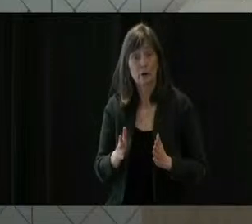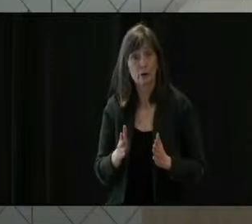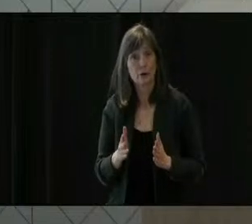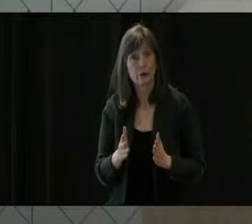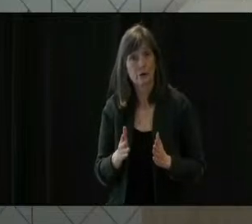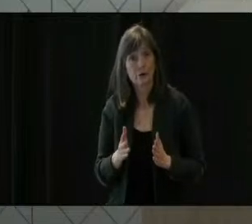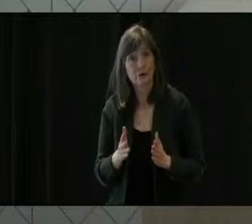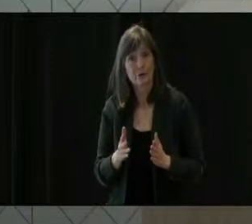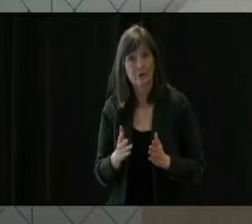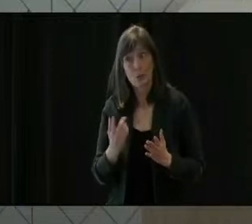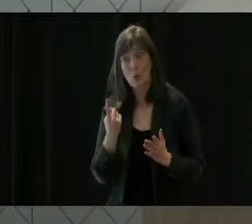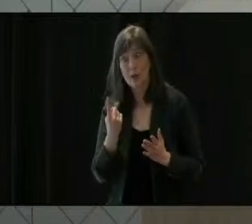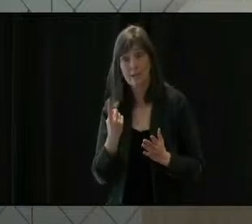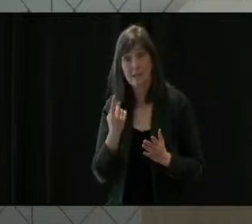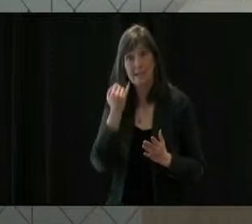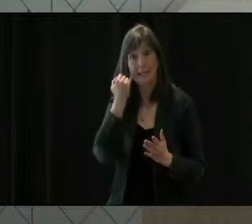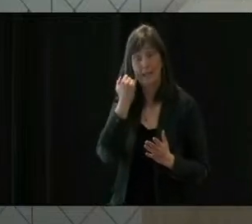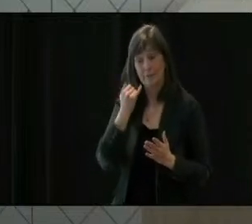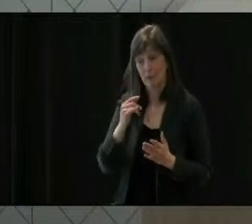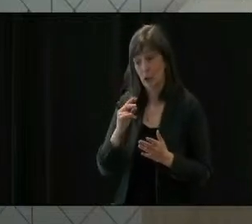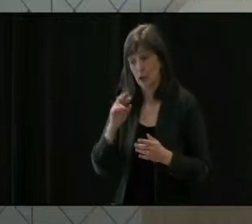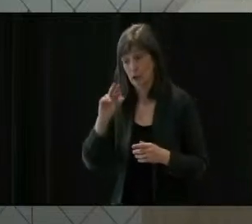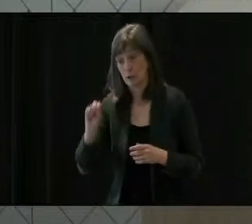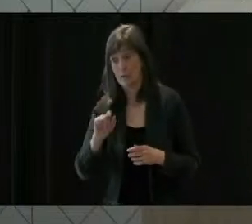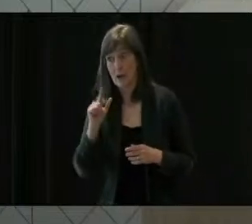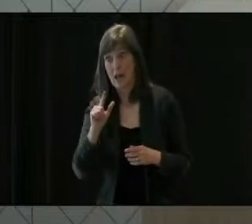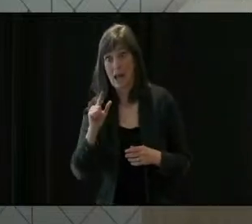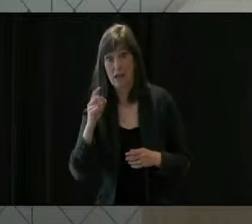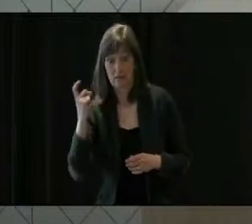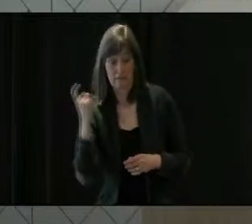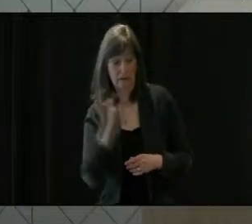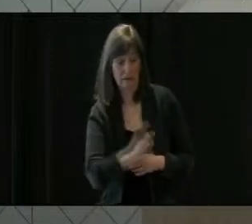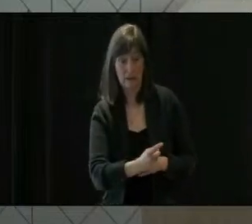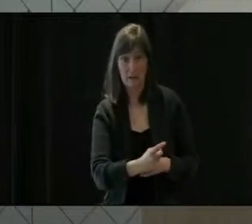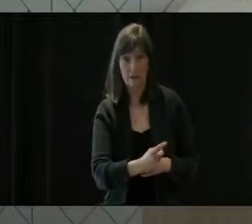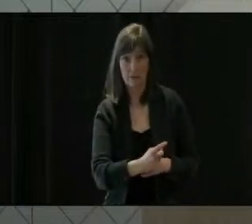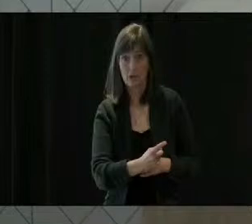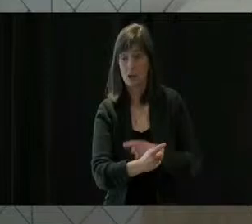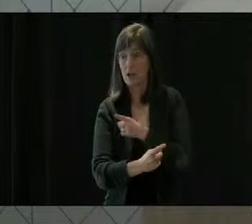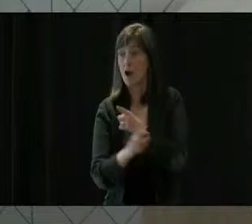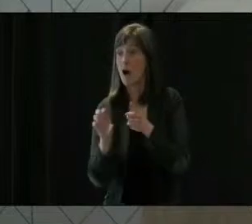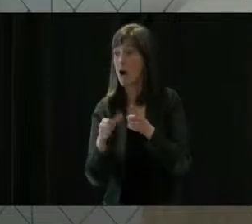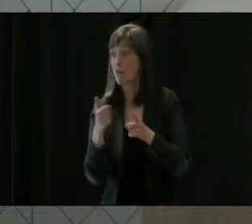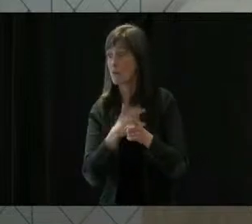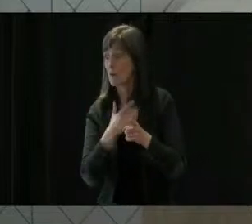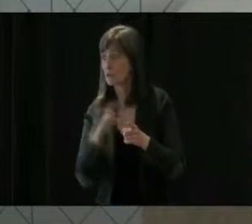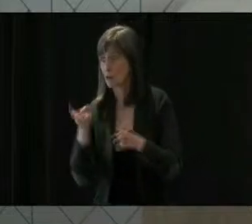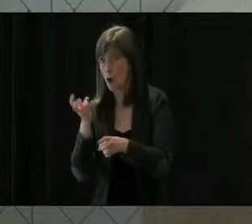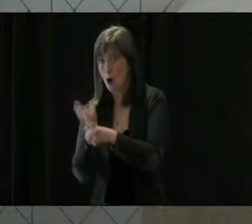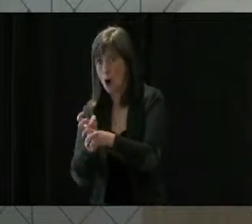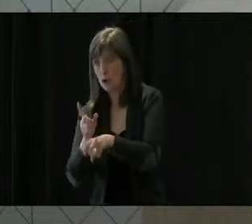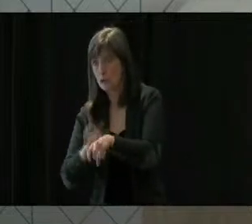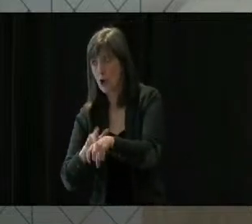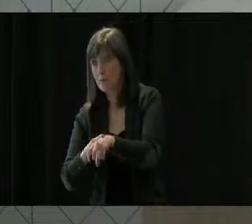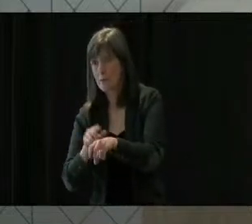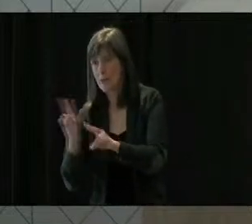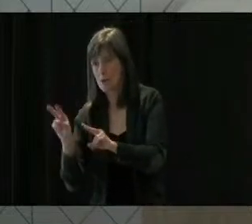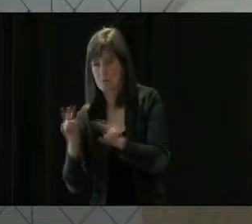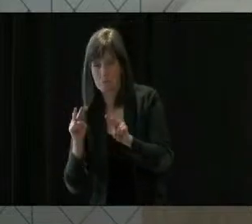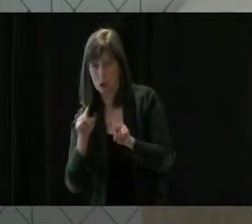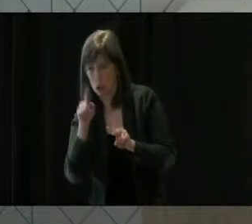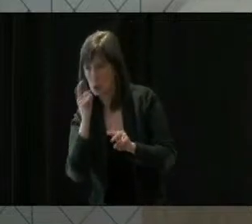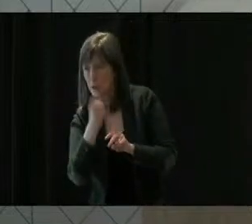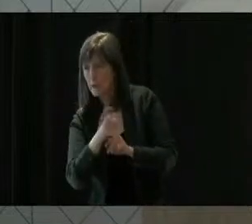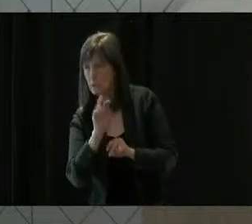and Labrador, other provinces who may be approaching difficult situations themselves will watch carefully.